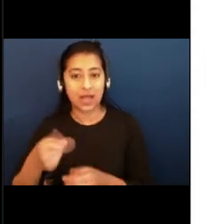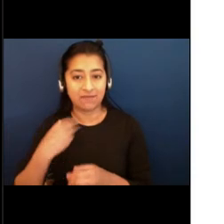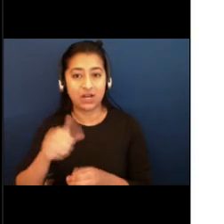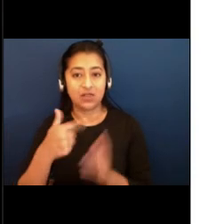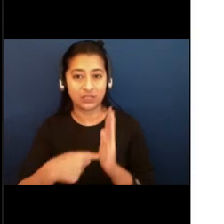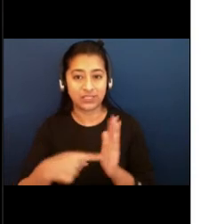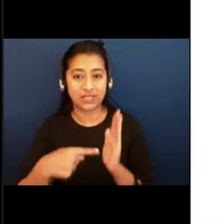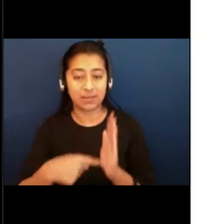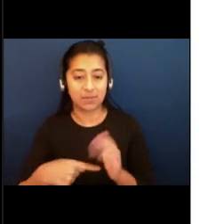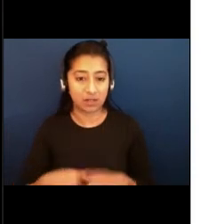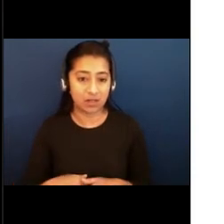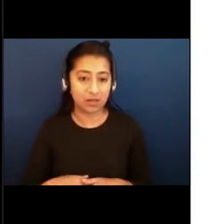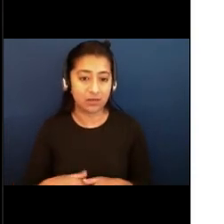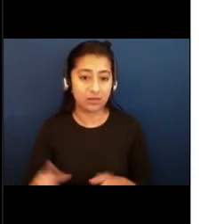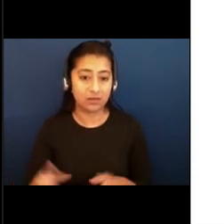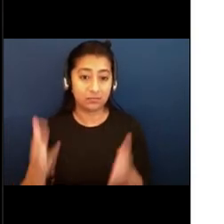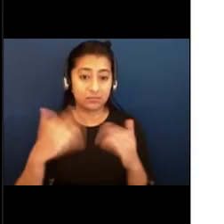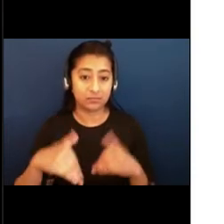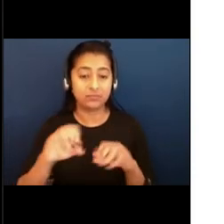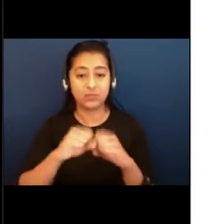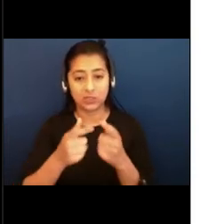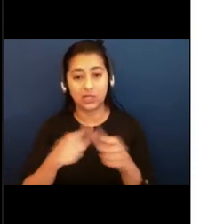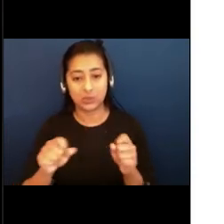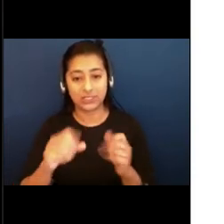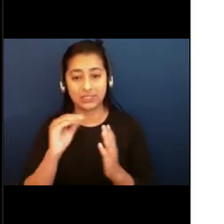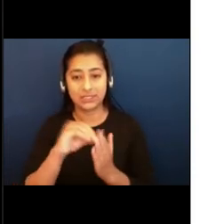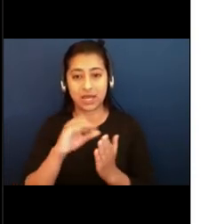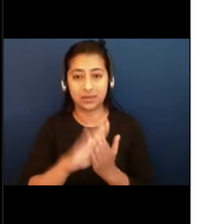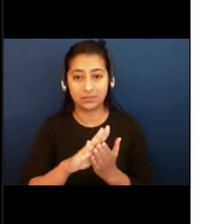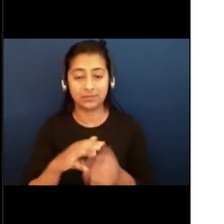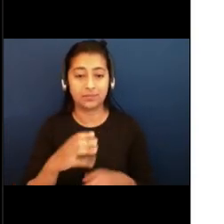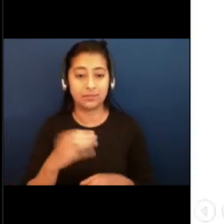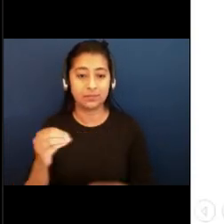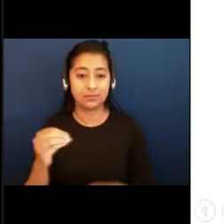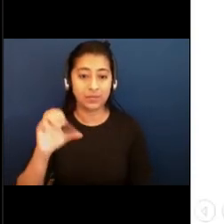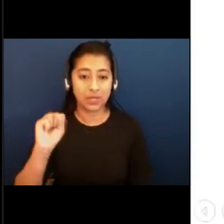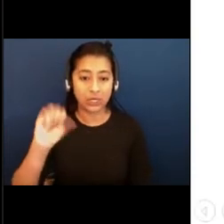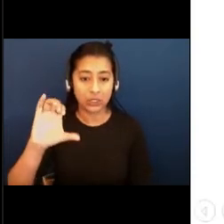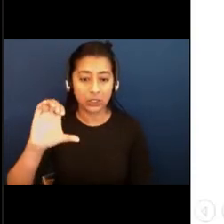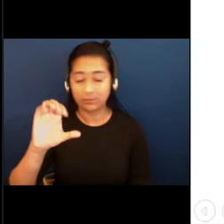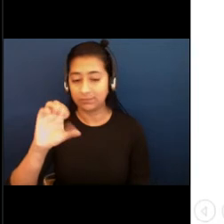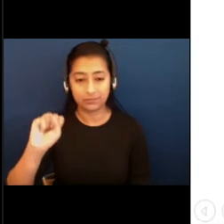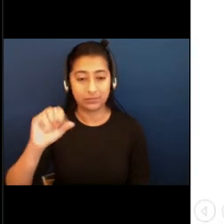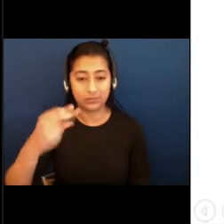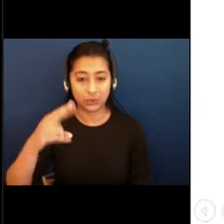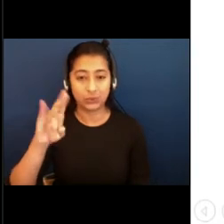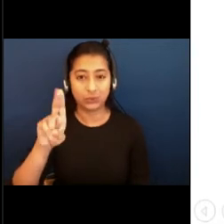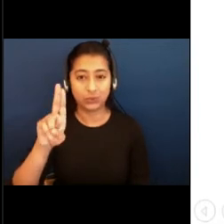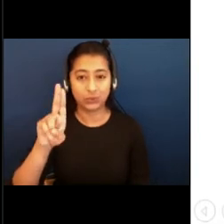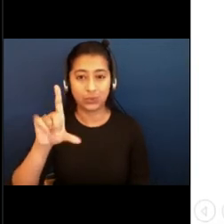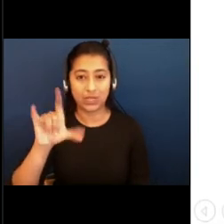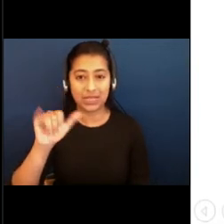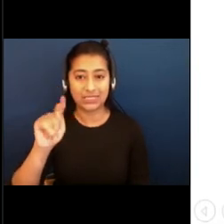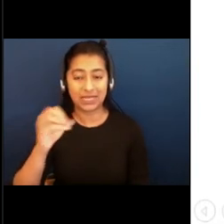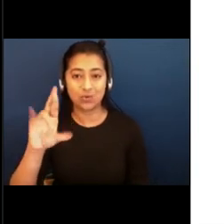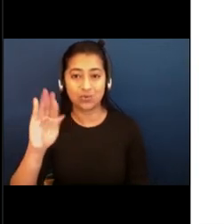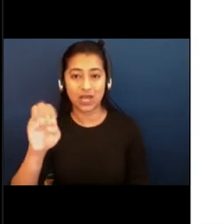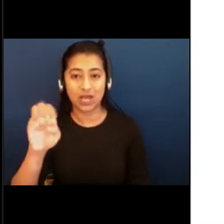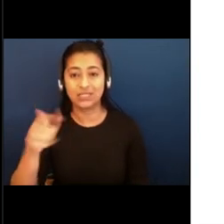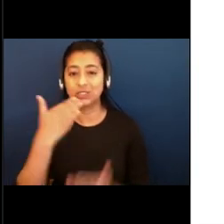language documentation, sociolinguistic documentation. And Shuliston Rice is a nice overview of ethnography. So